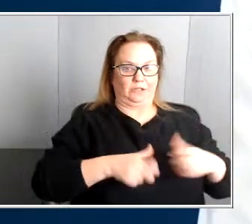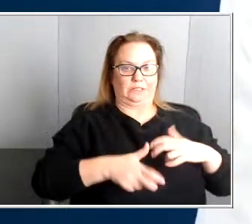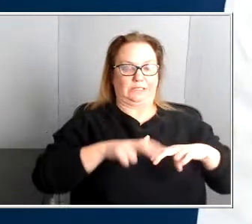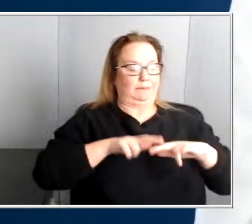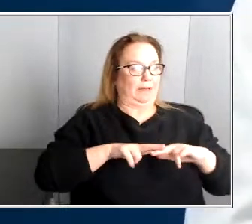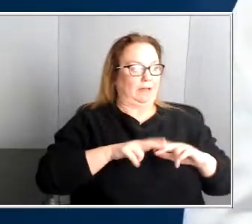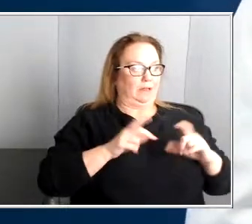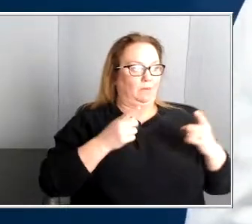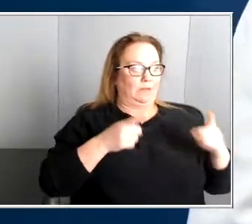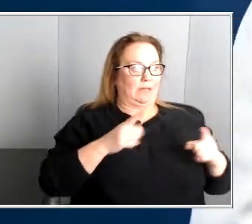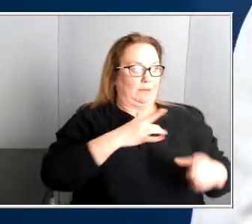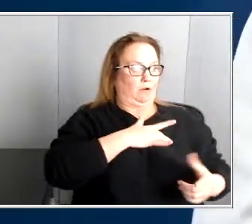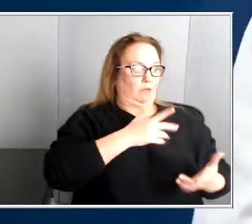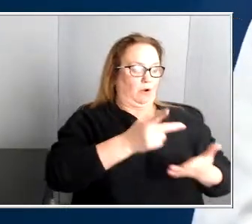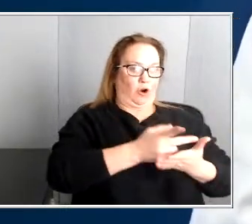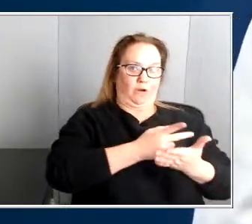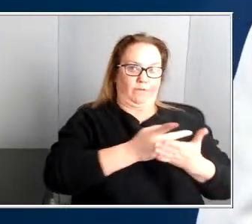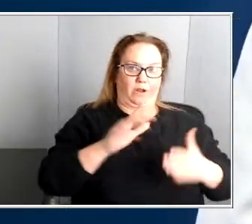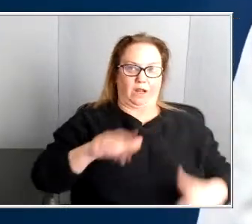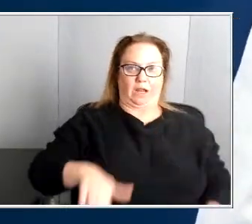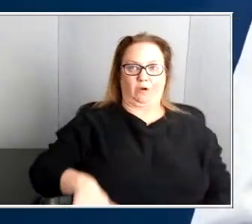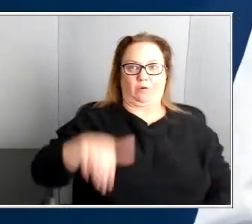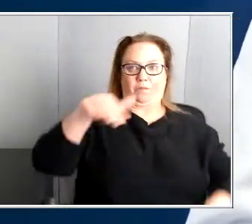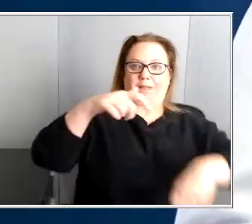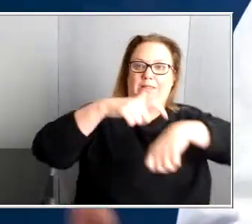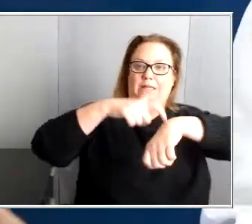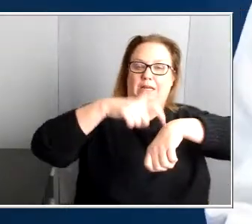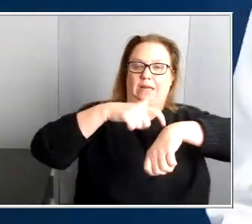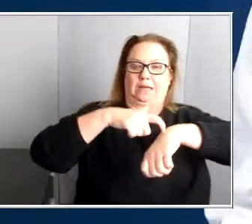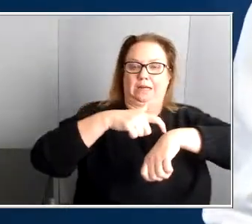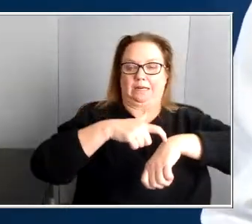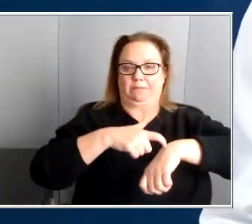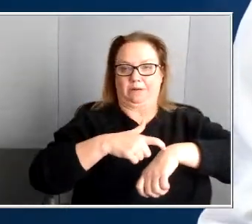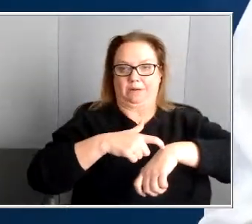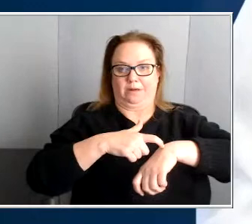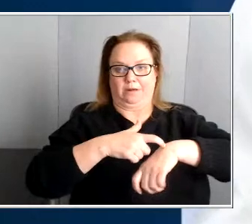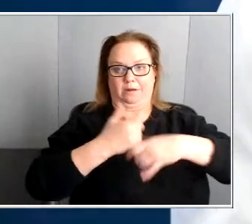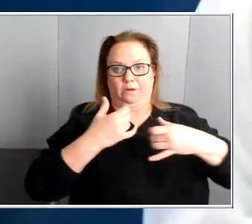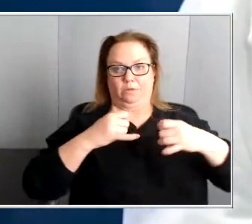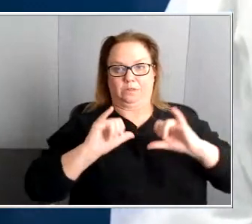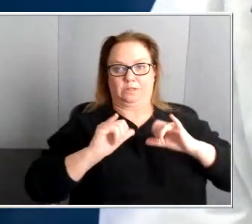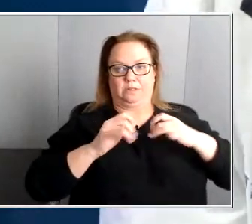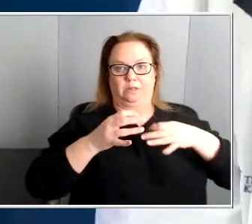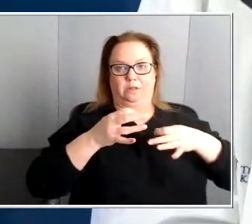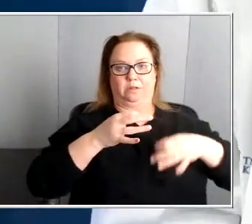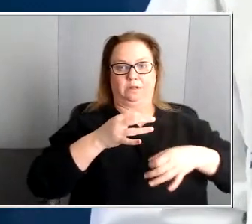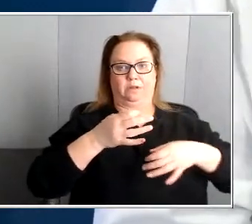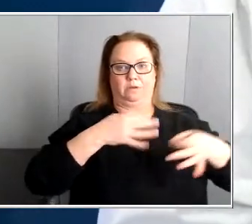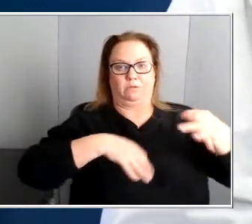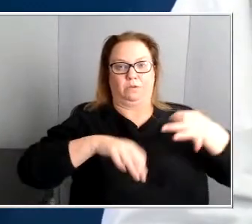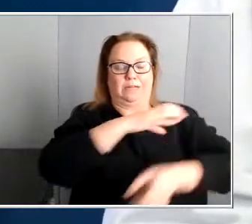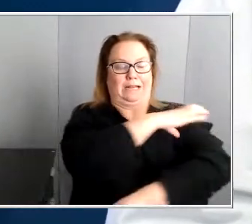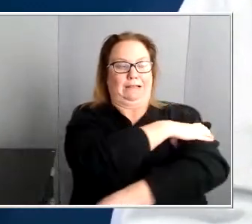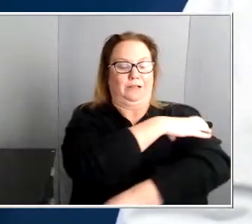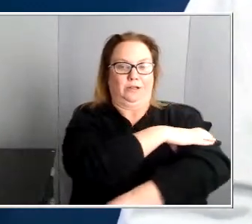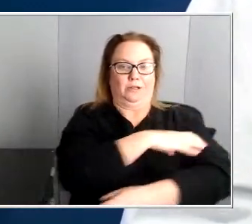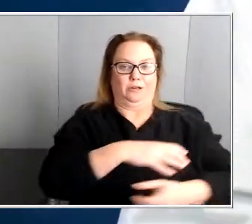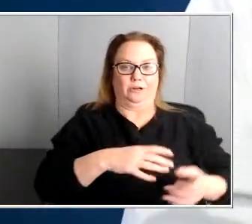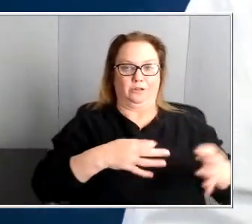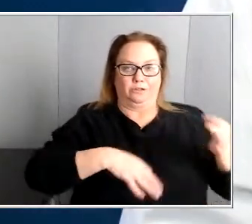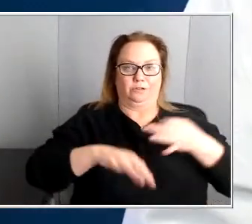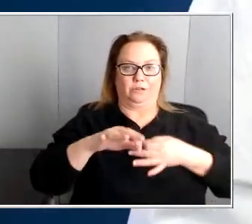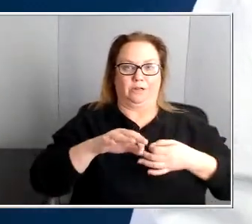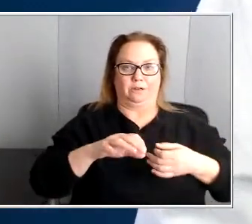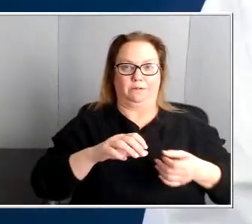heart failure, and I grew up in the era of, first of all, when I started, we still were doing rotating tourniquets, if that sounds barbaric enough, but